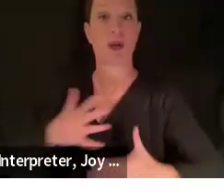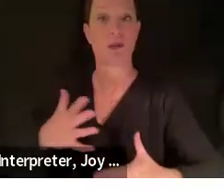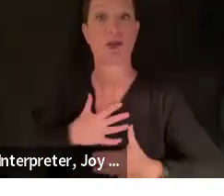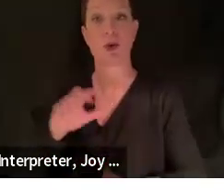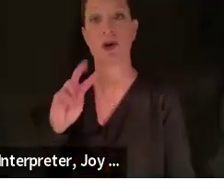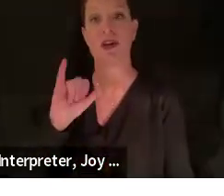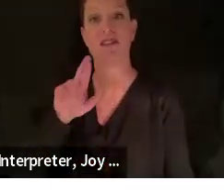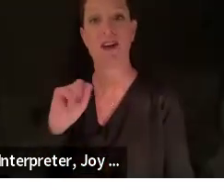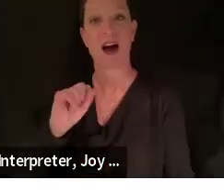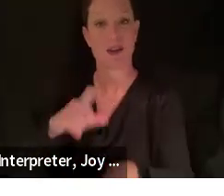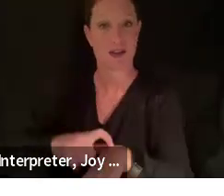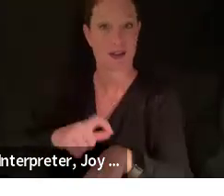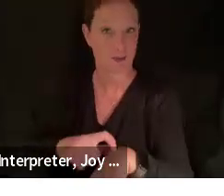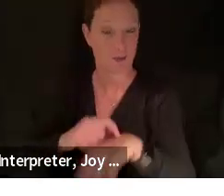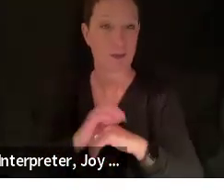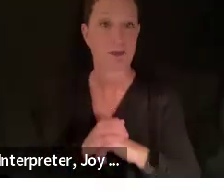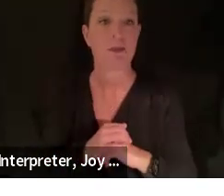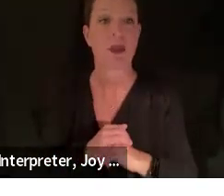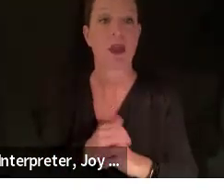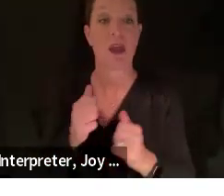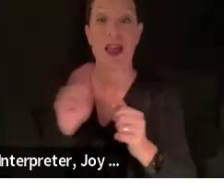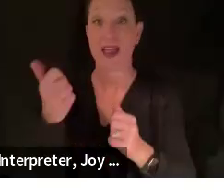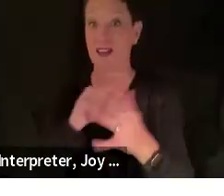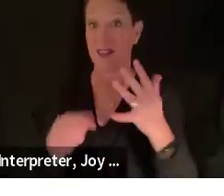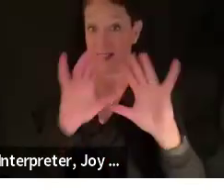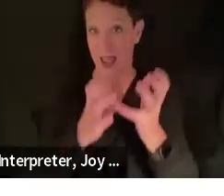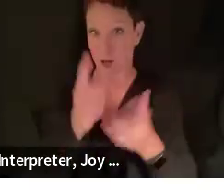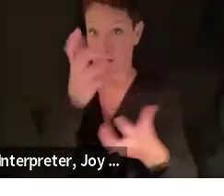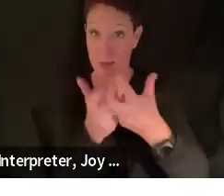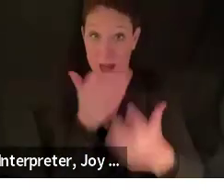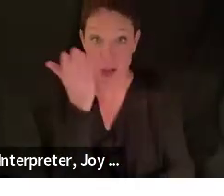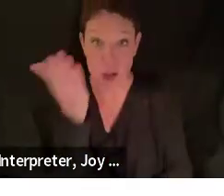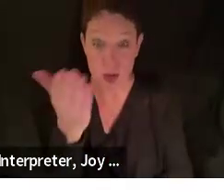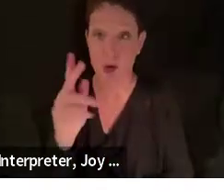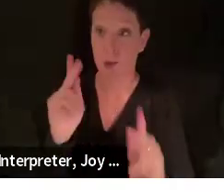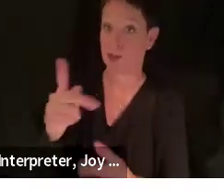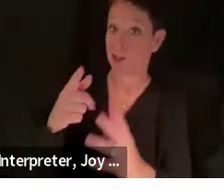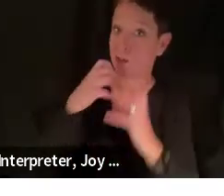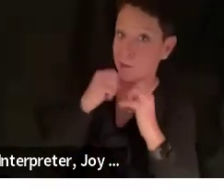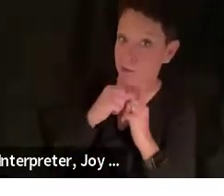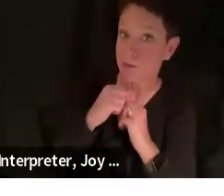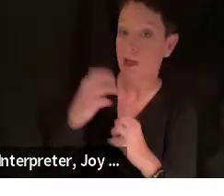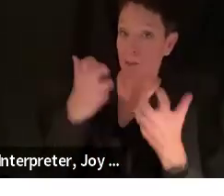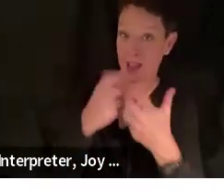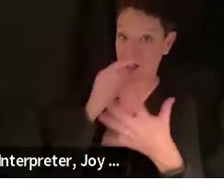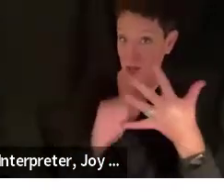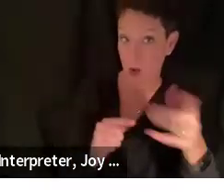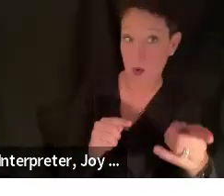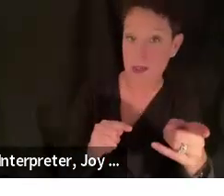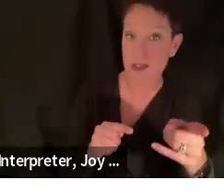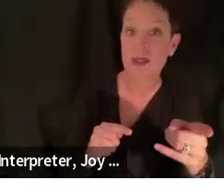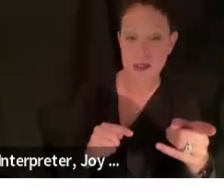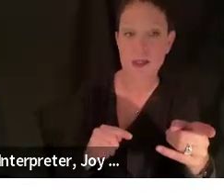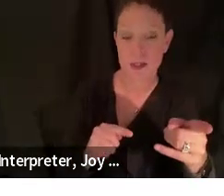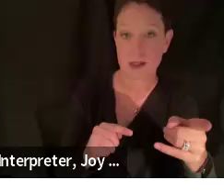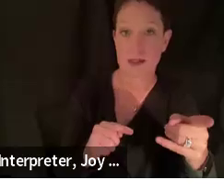season. So, if you fall into any of these categories, or you or someone you know does have any of